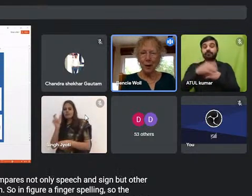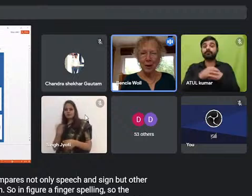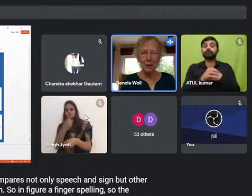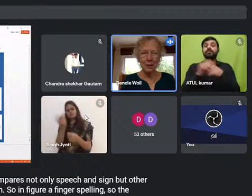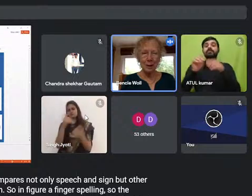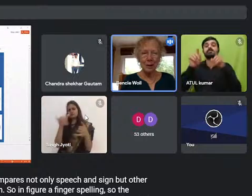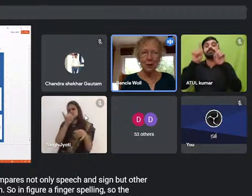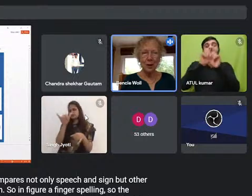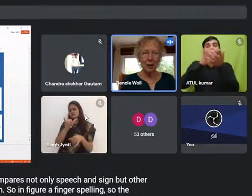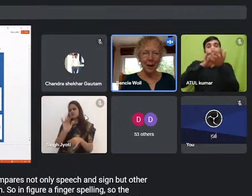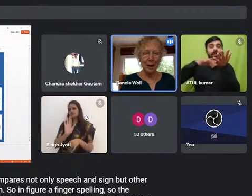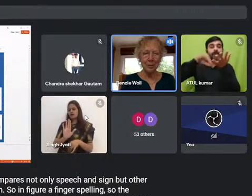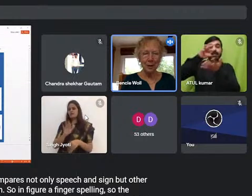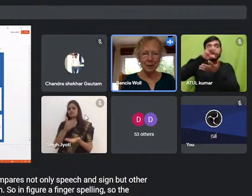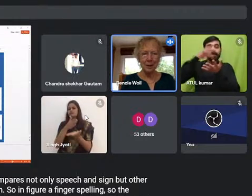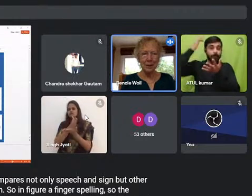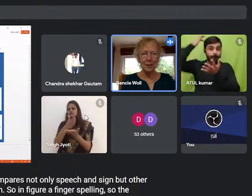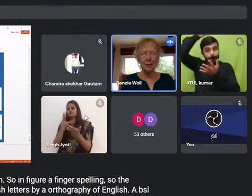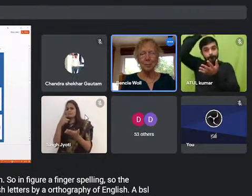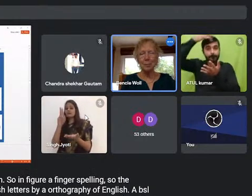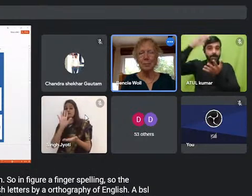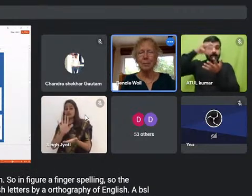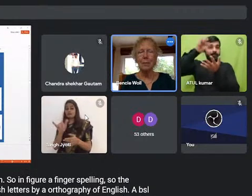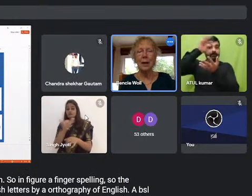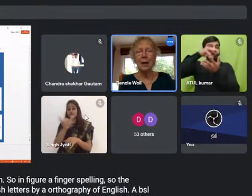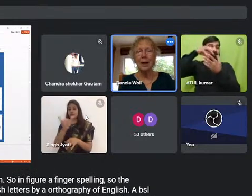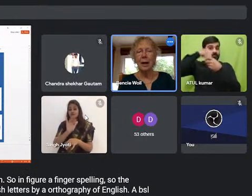same areas largely are activated.